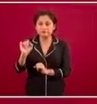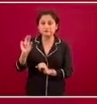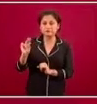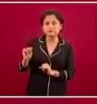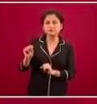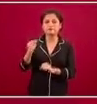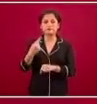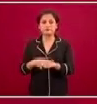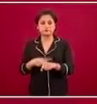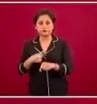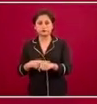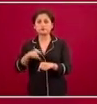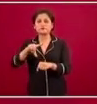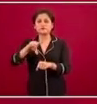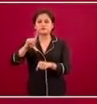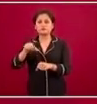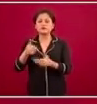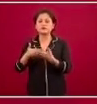transitioned from